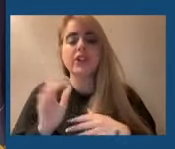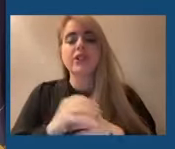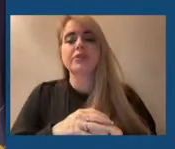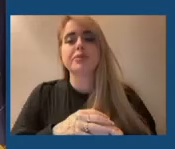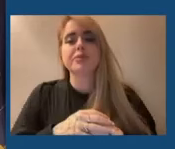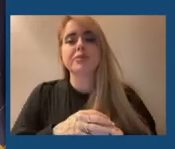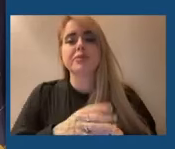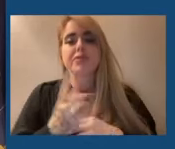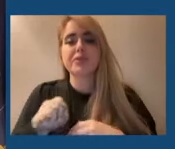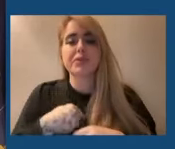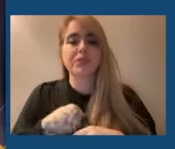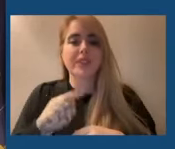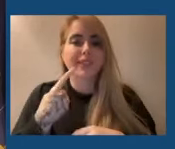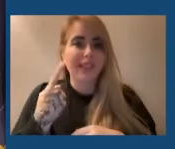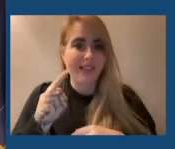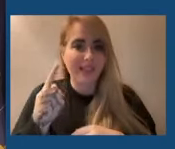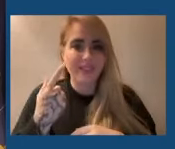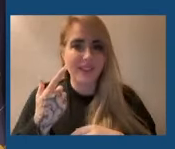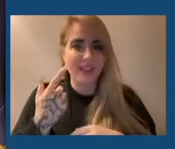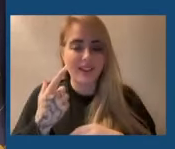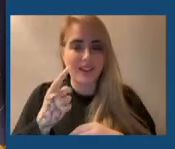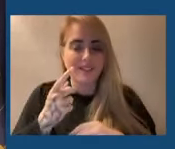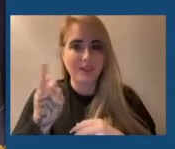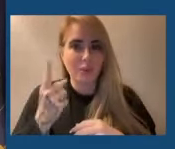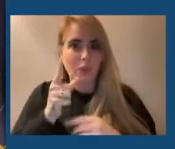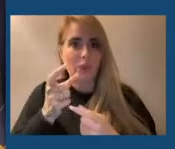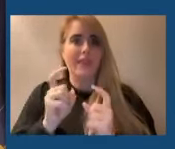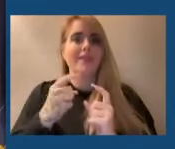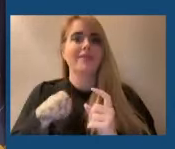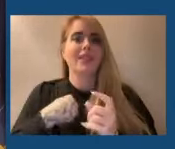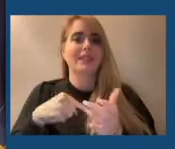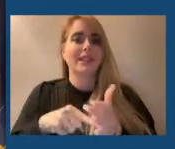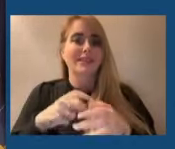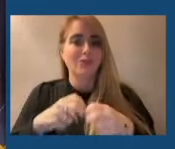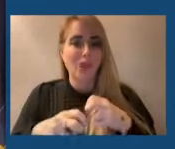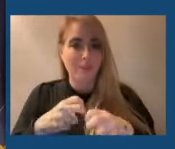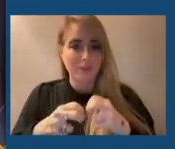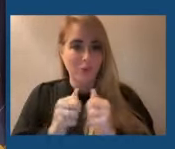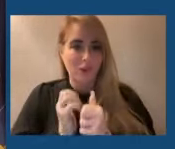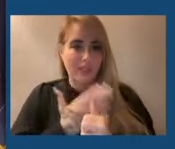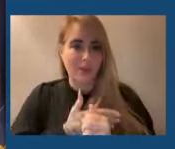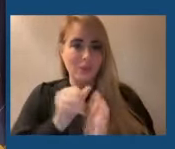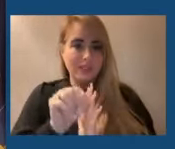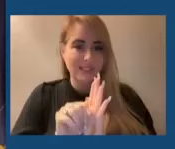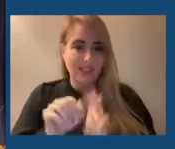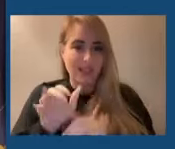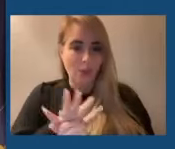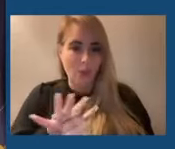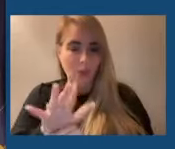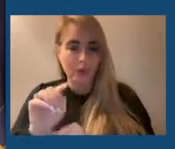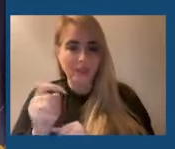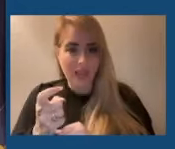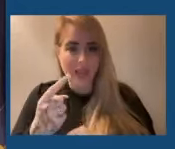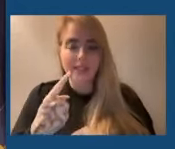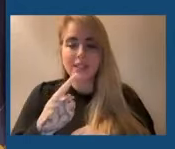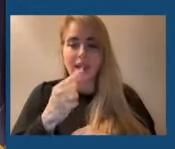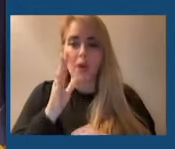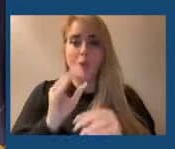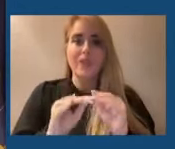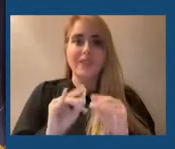laugh at someone who gave us this problem with our state and local taxes saying, oh, go, I'm going to fix